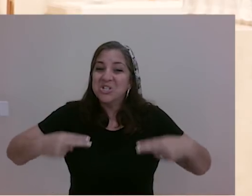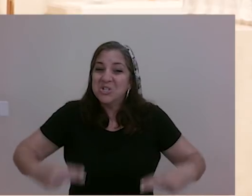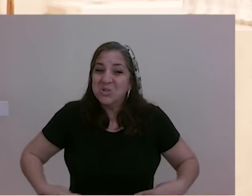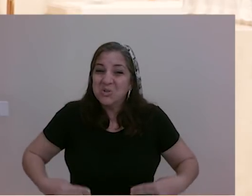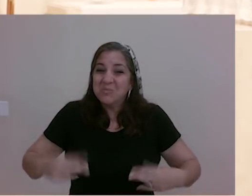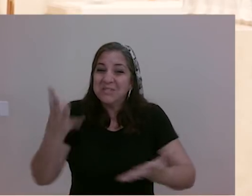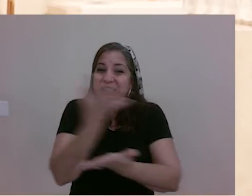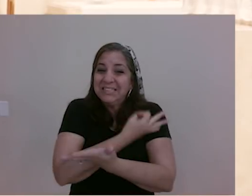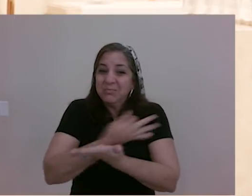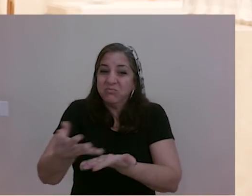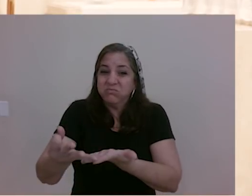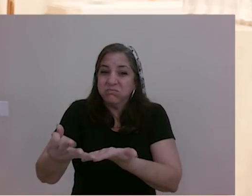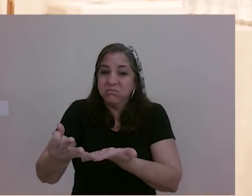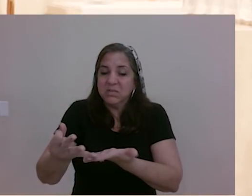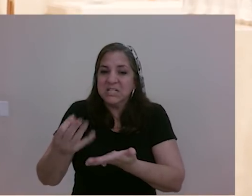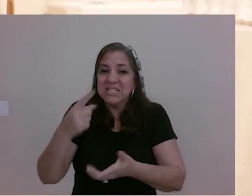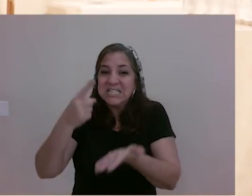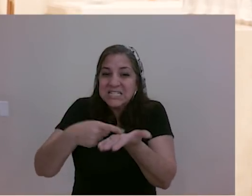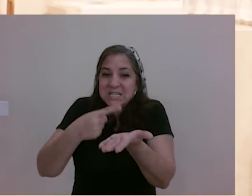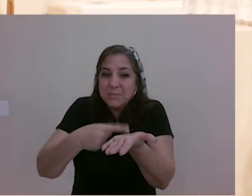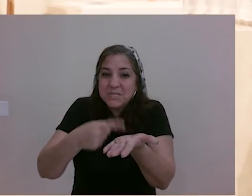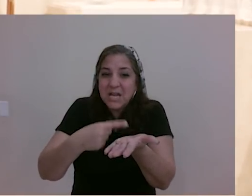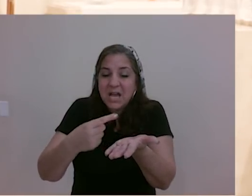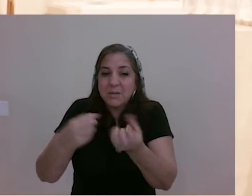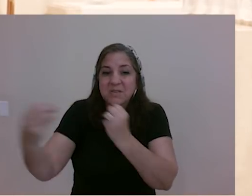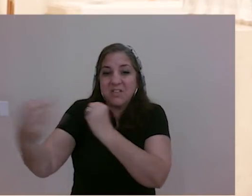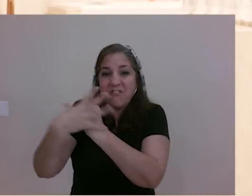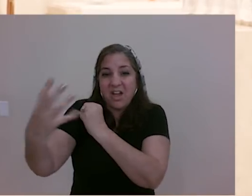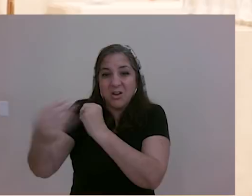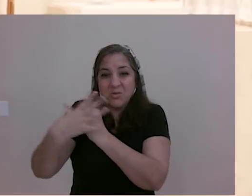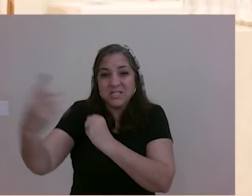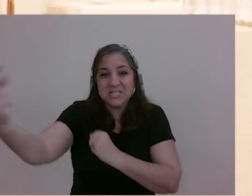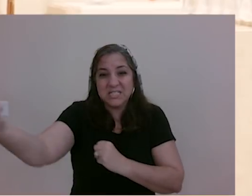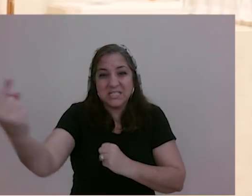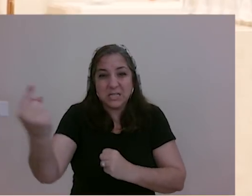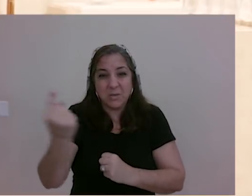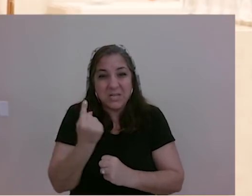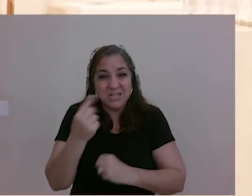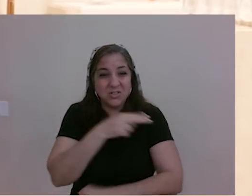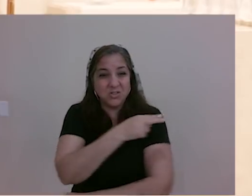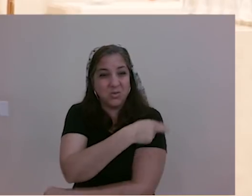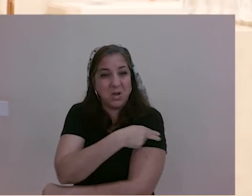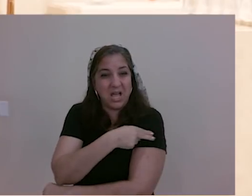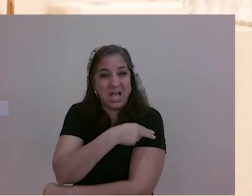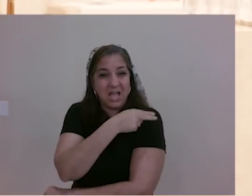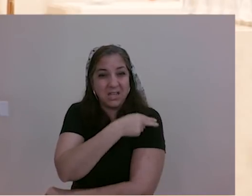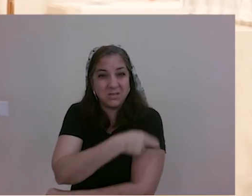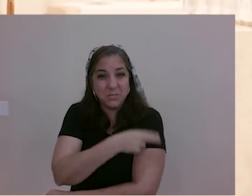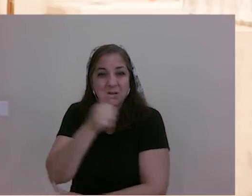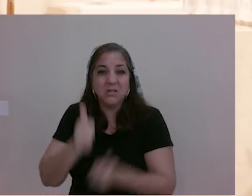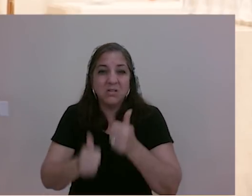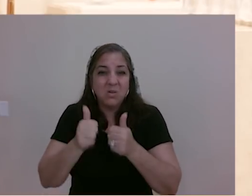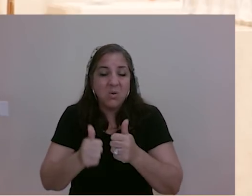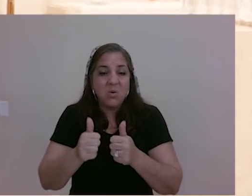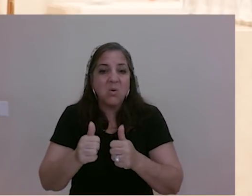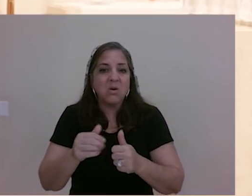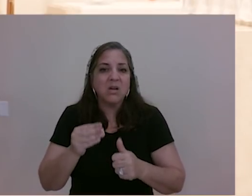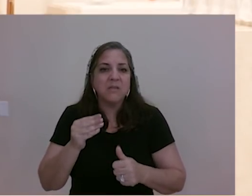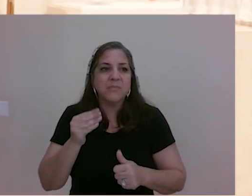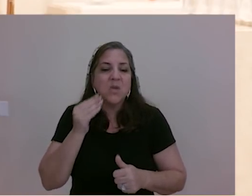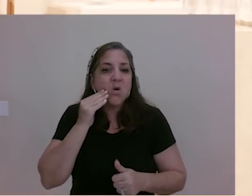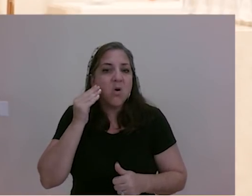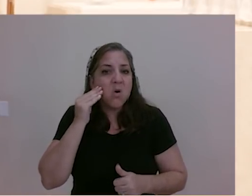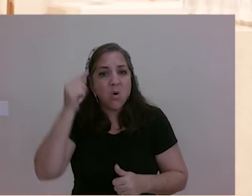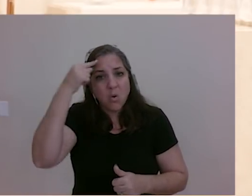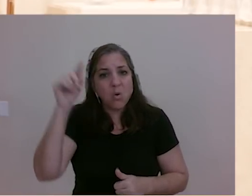failed. Sometimes we know the virus has gotten into a hospital or gotten into a nursing home or a home or a